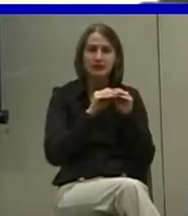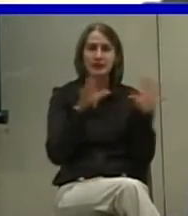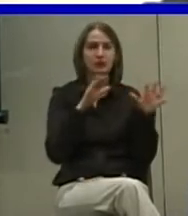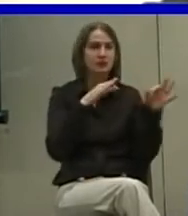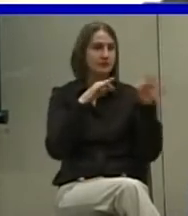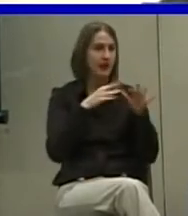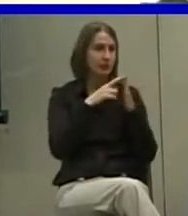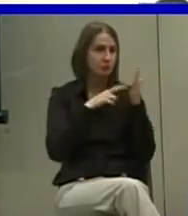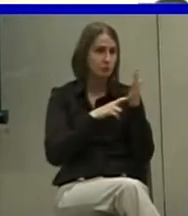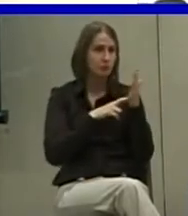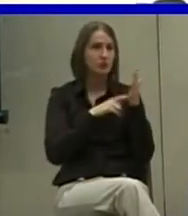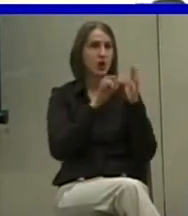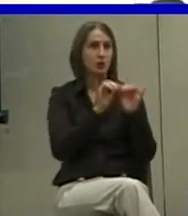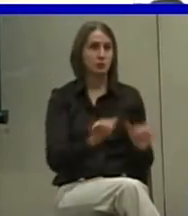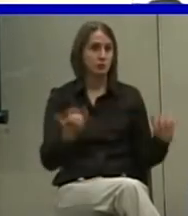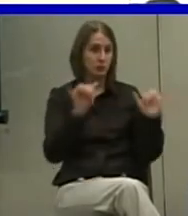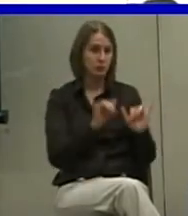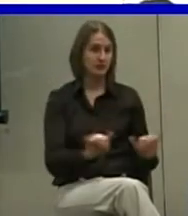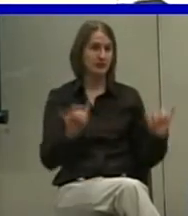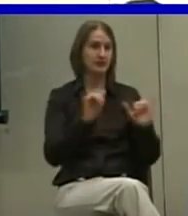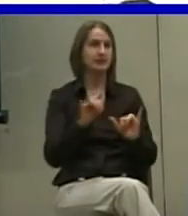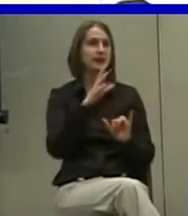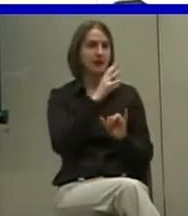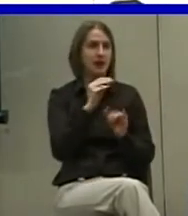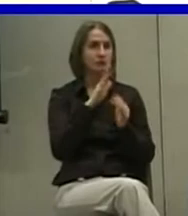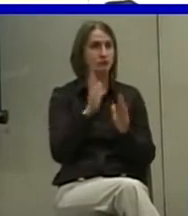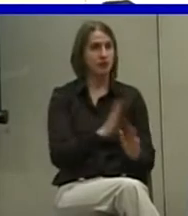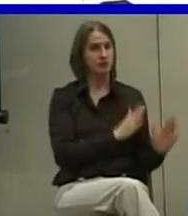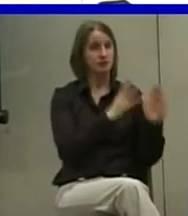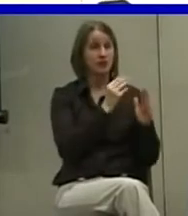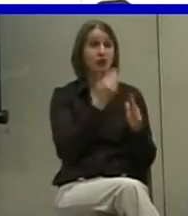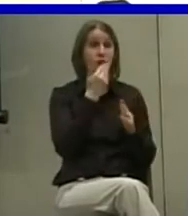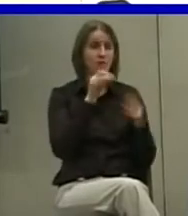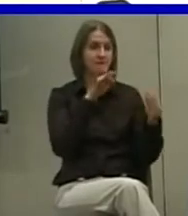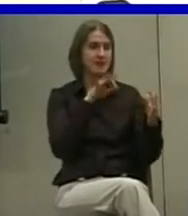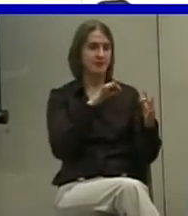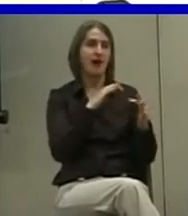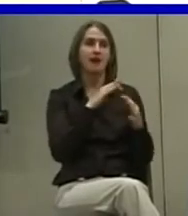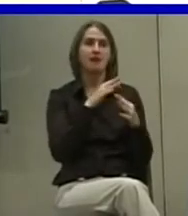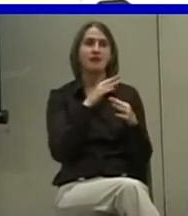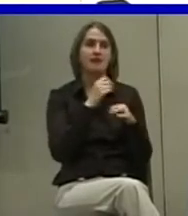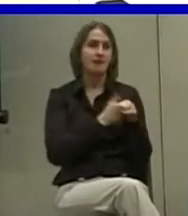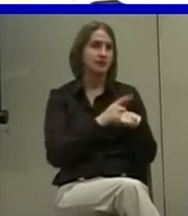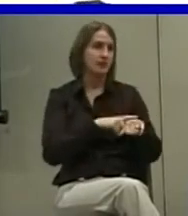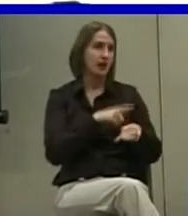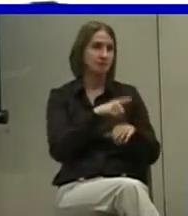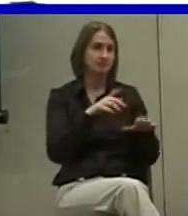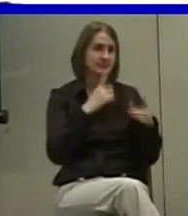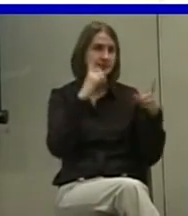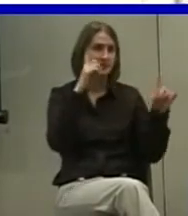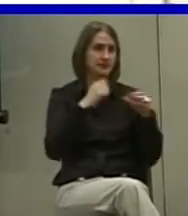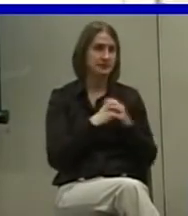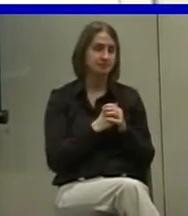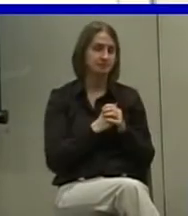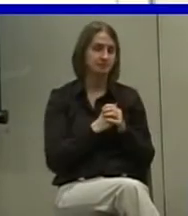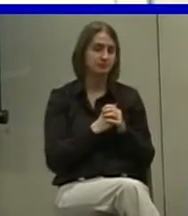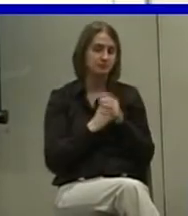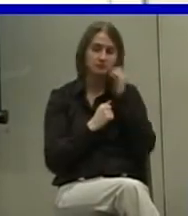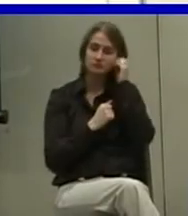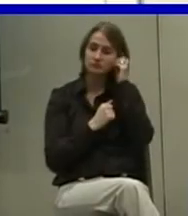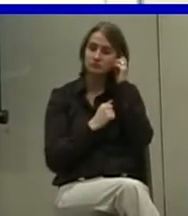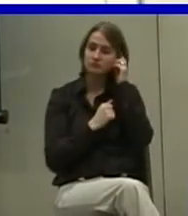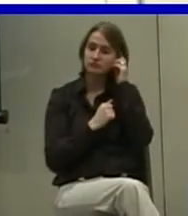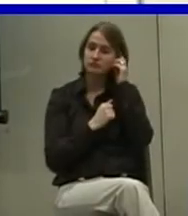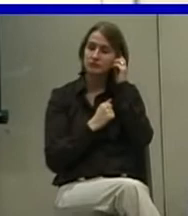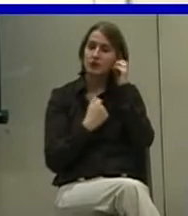and arrangements with good feedback every time they perform. What we know from the literature